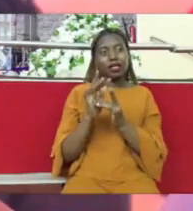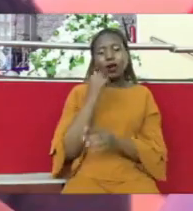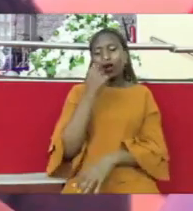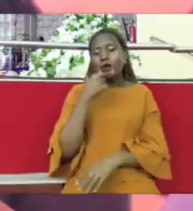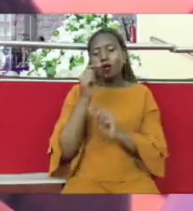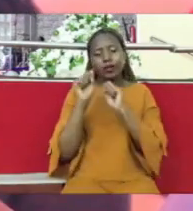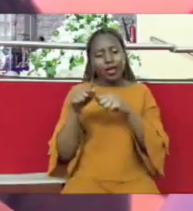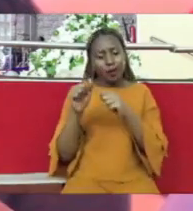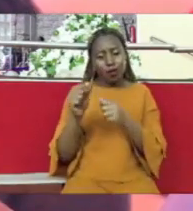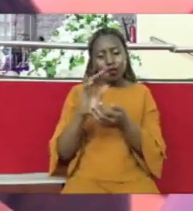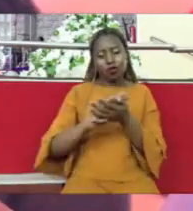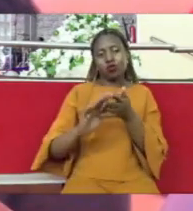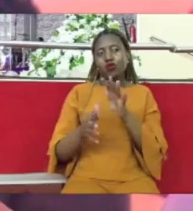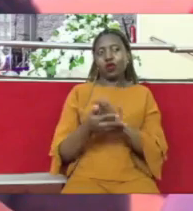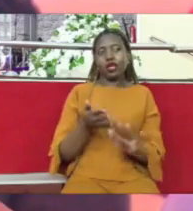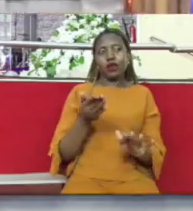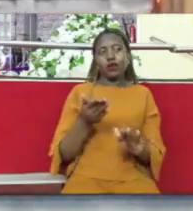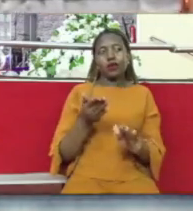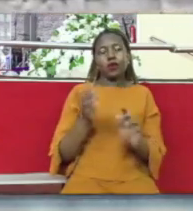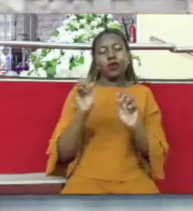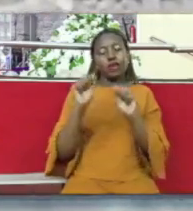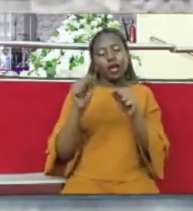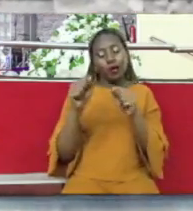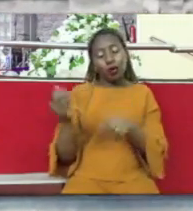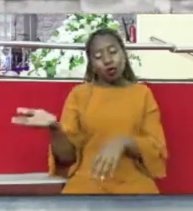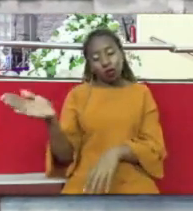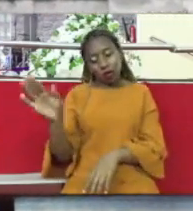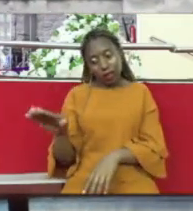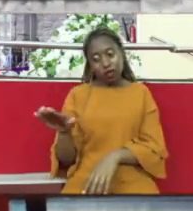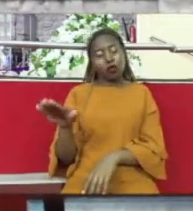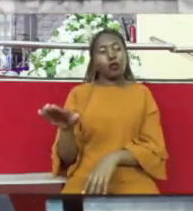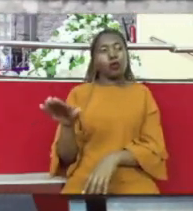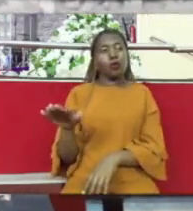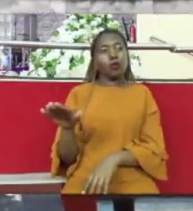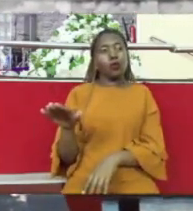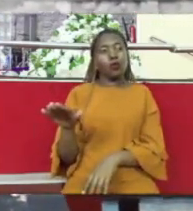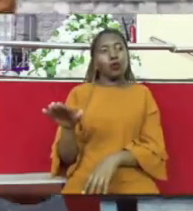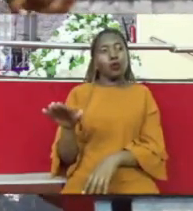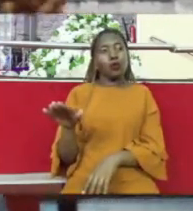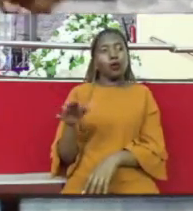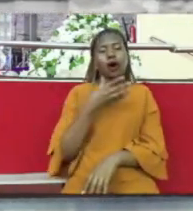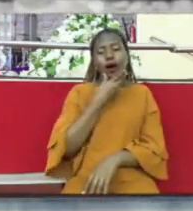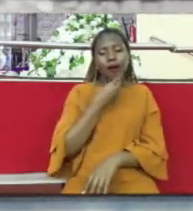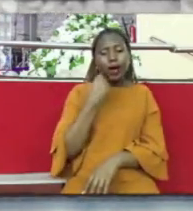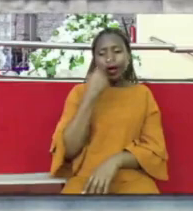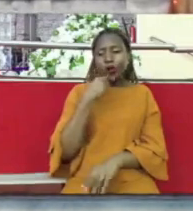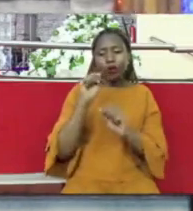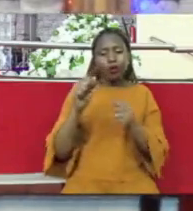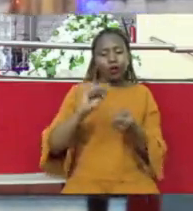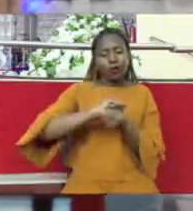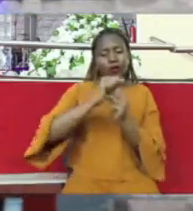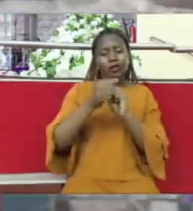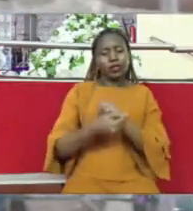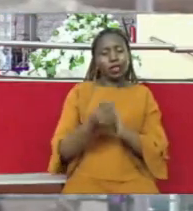Ambaye anaweza kusamehe. A man who is able to restore. Mwanamume ambaye anaweza kurejesha. A man who is able to change your story, because at times you